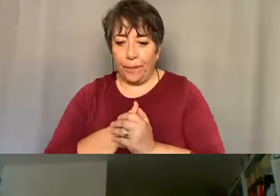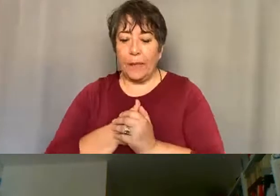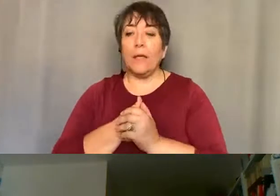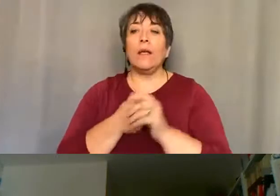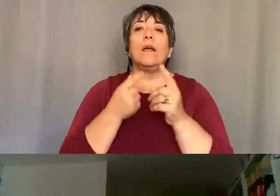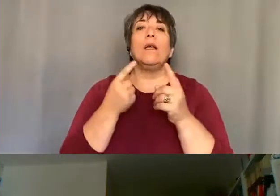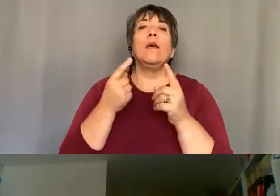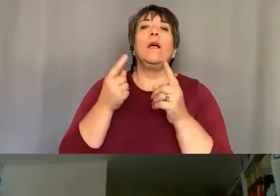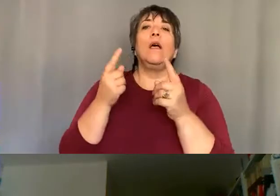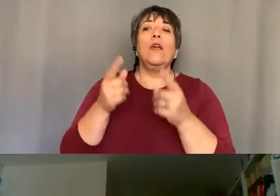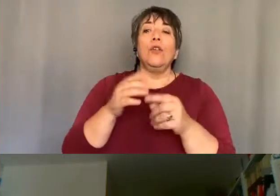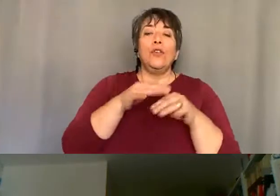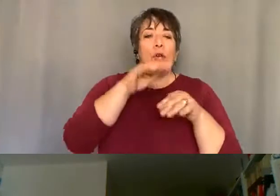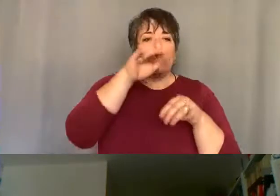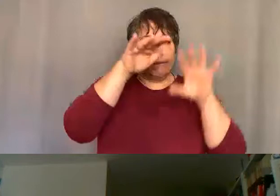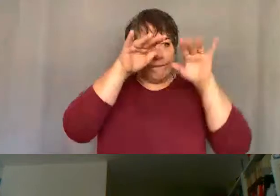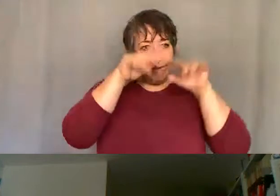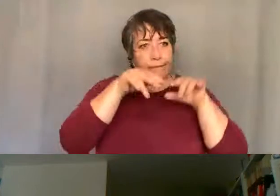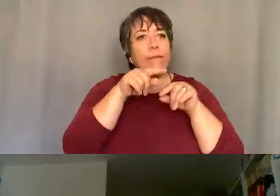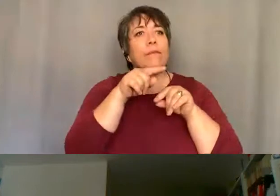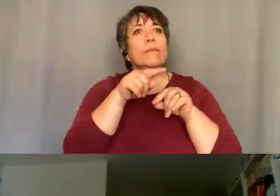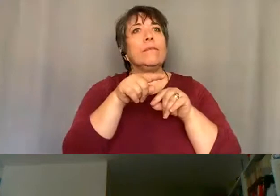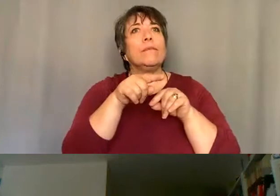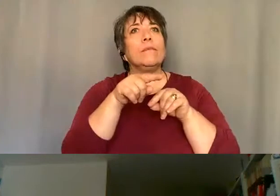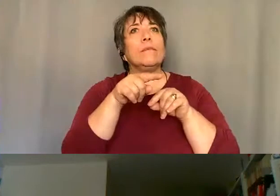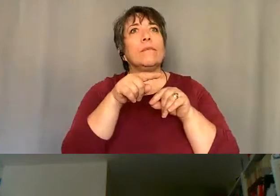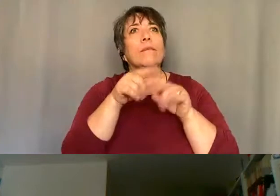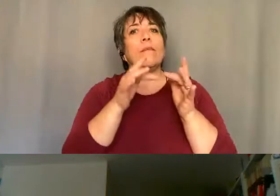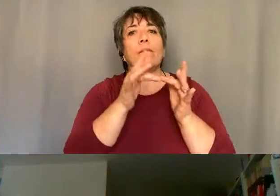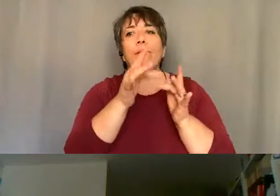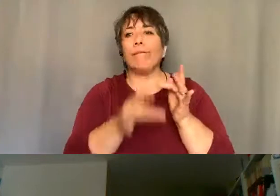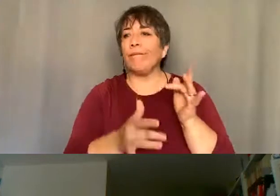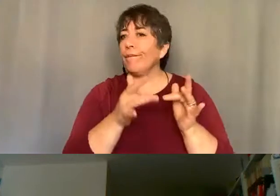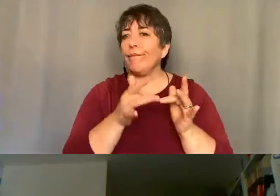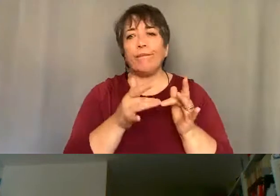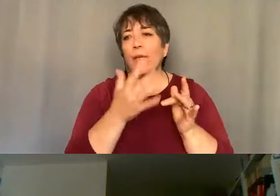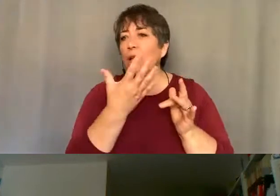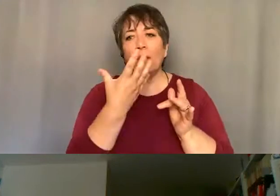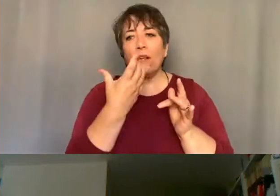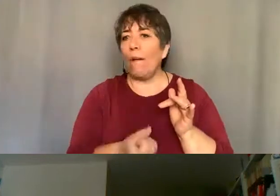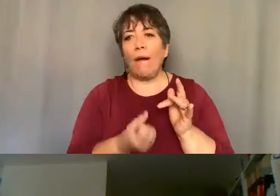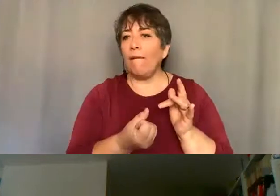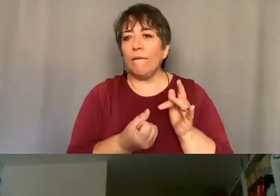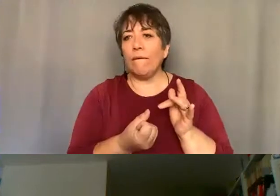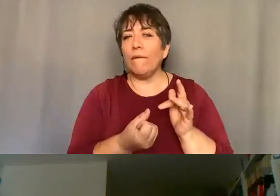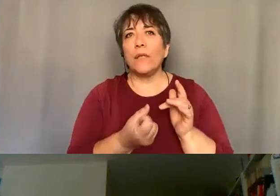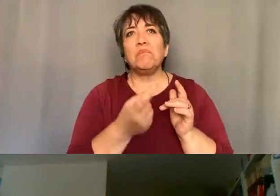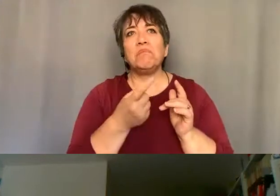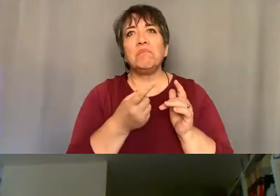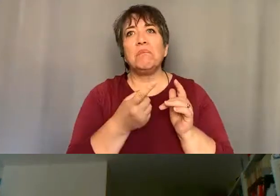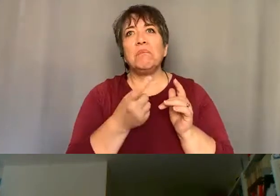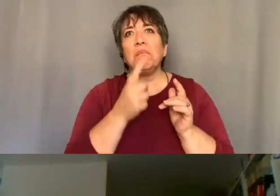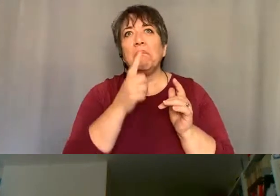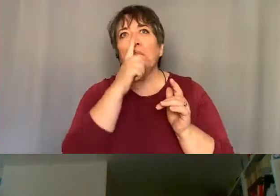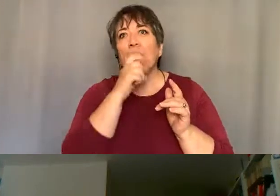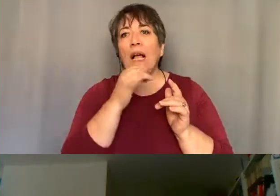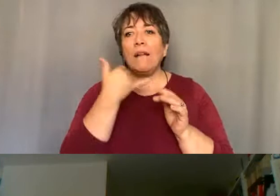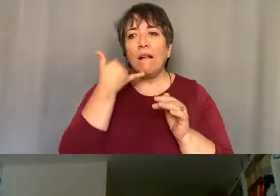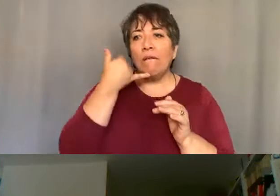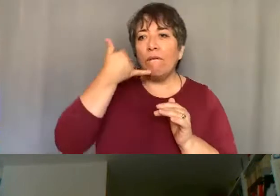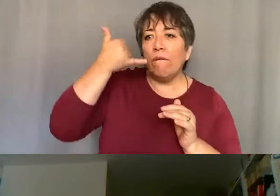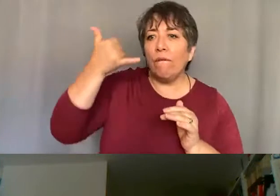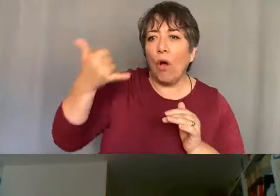the internet or email to perhaps take a different option on the phone system and leave their name and number for a callback if the